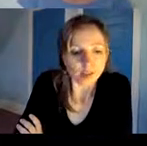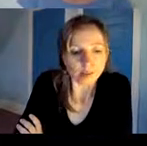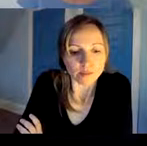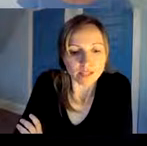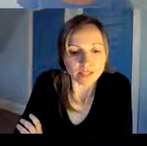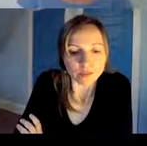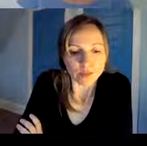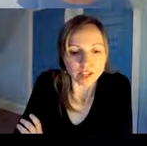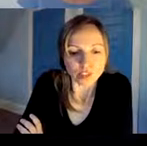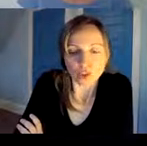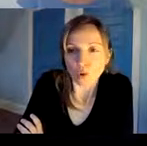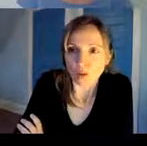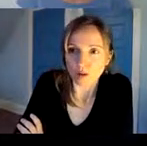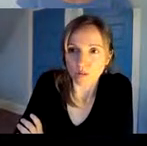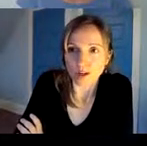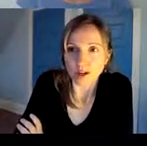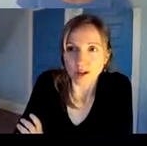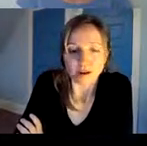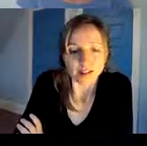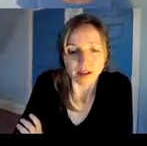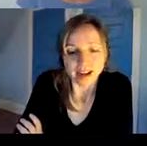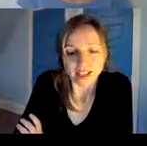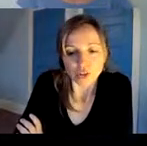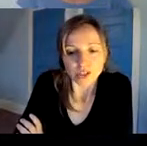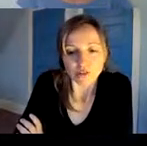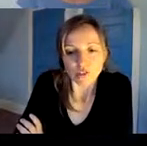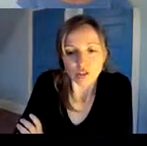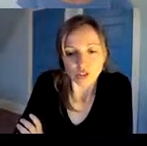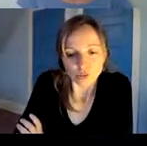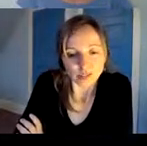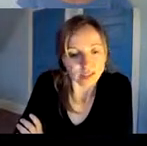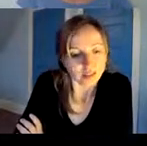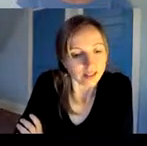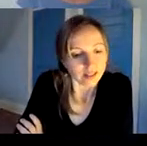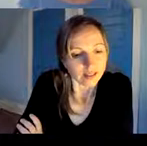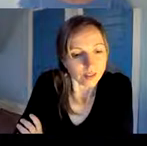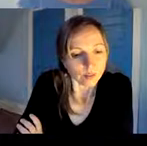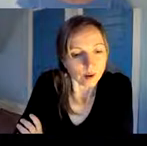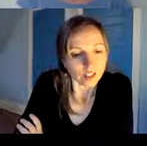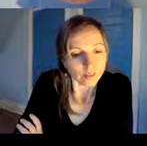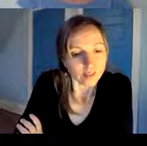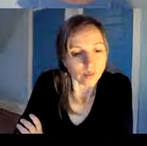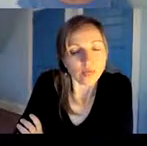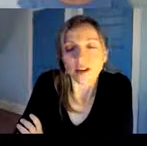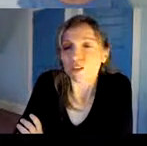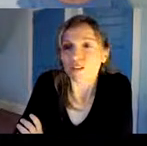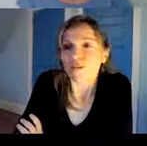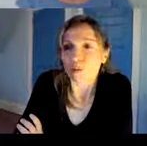about the number of species, we actually don't know. But back in 2002, it was